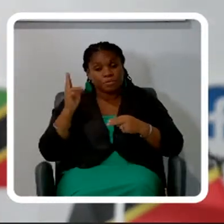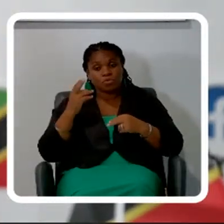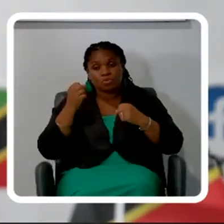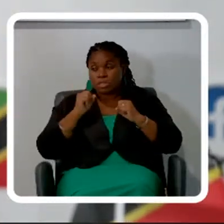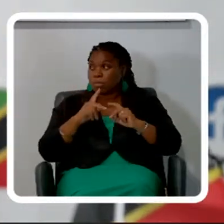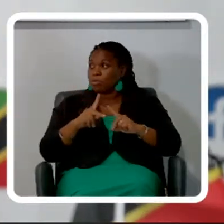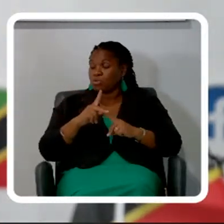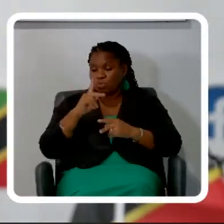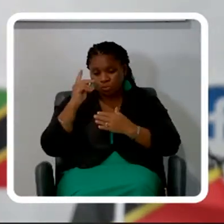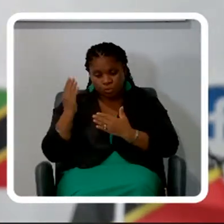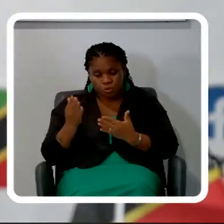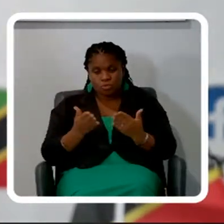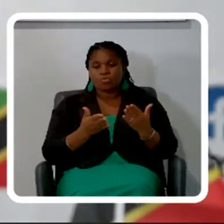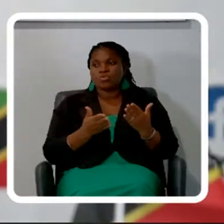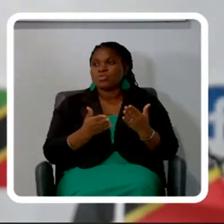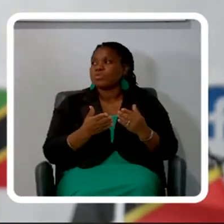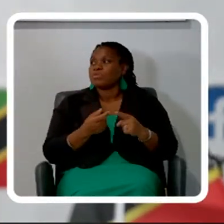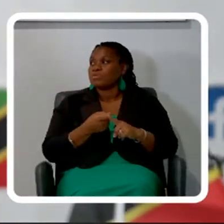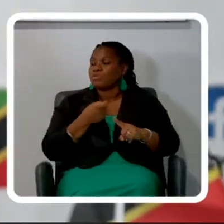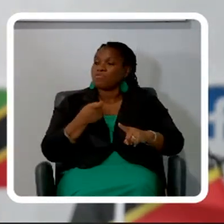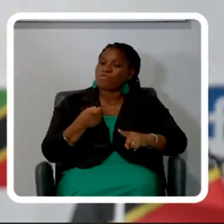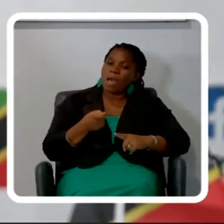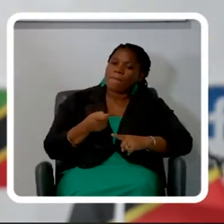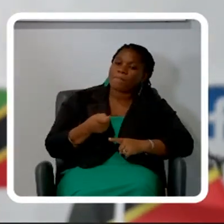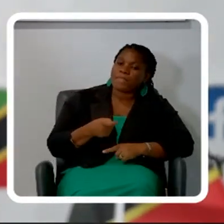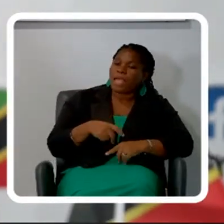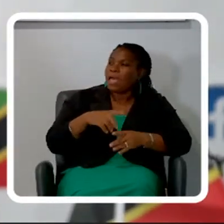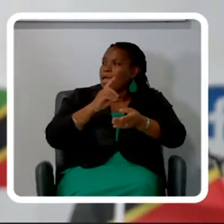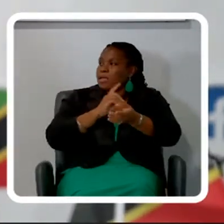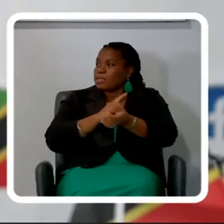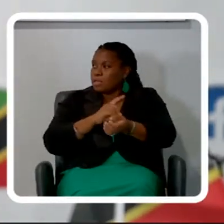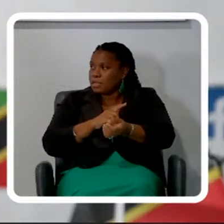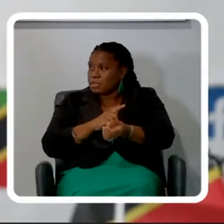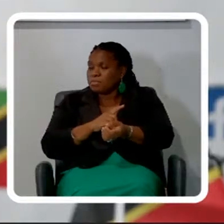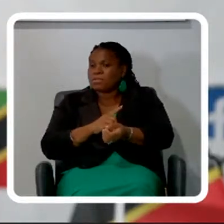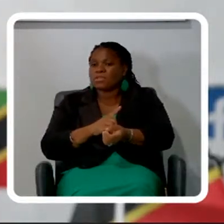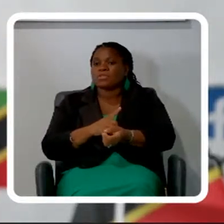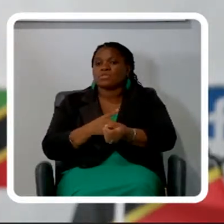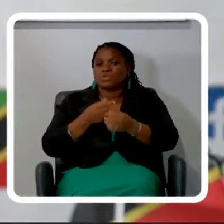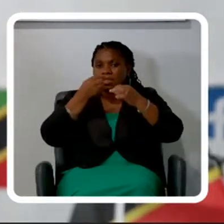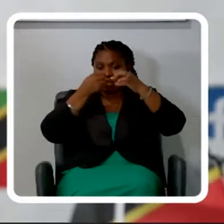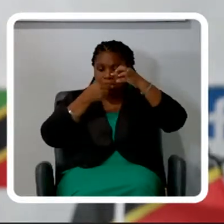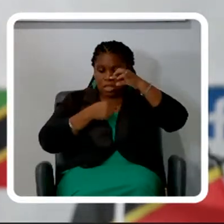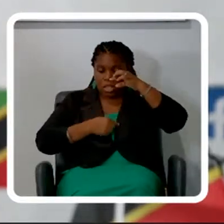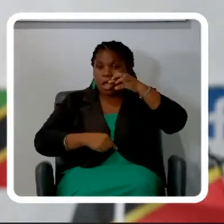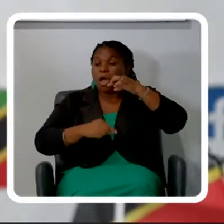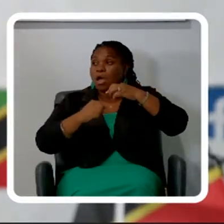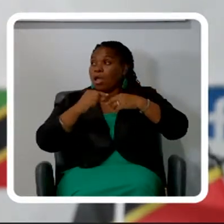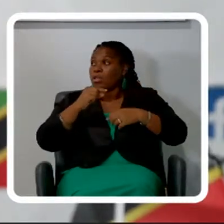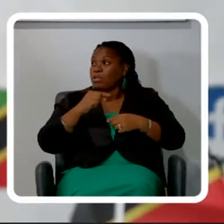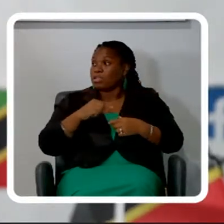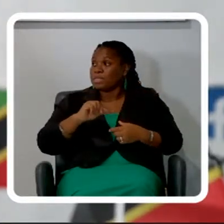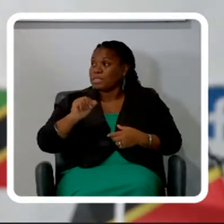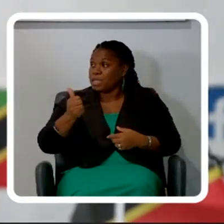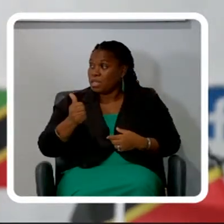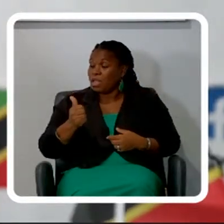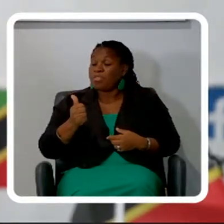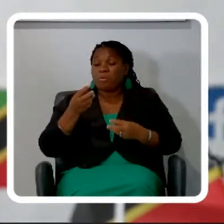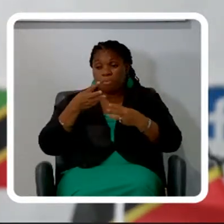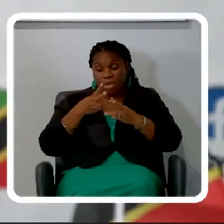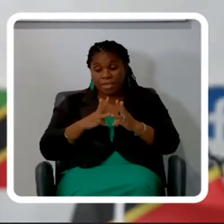to introduce that. So from an oncology standpoint, the colonoscopy is another